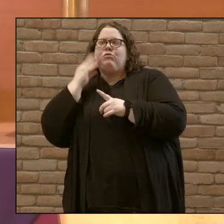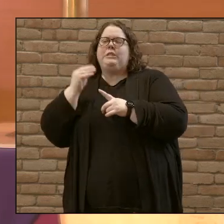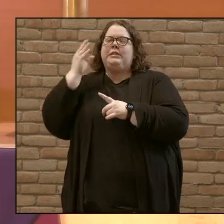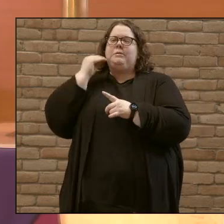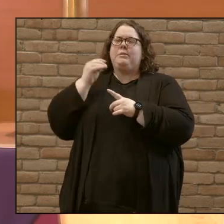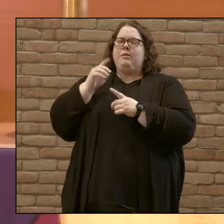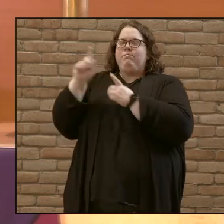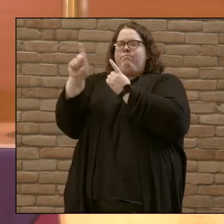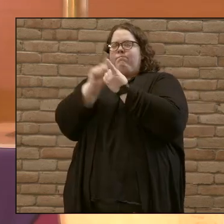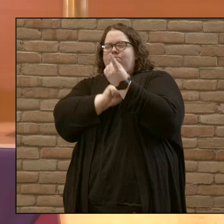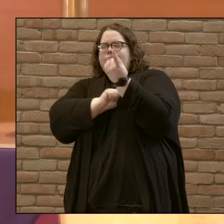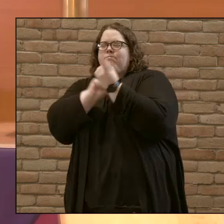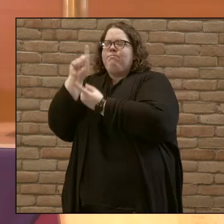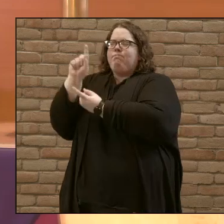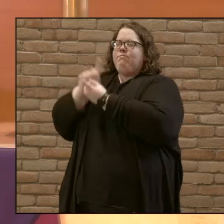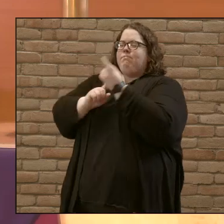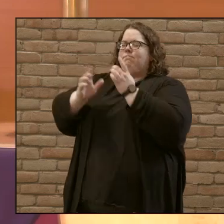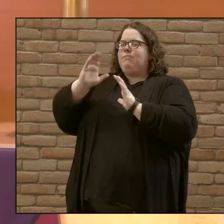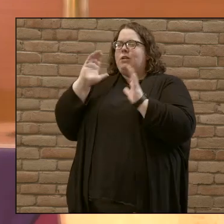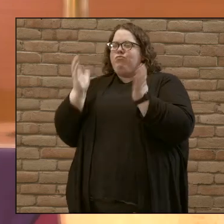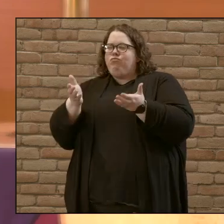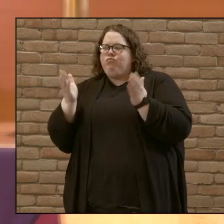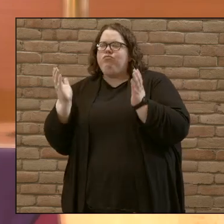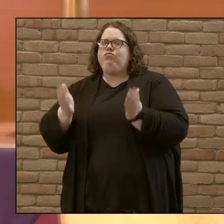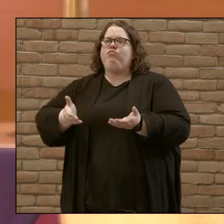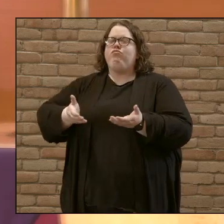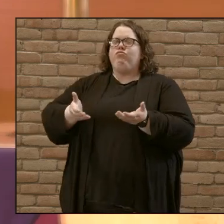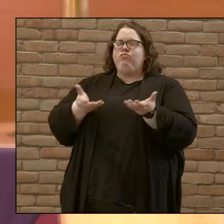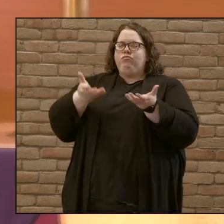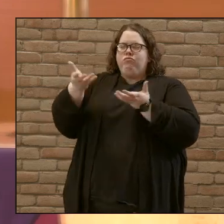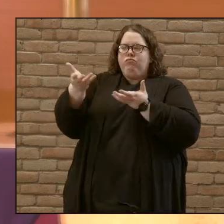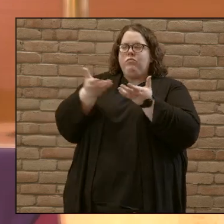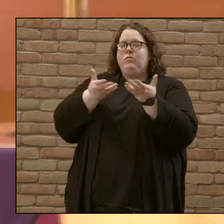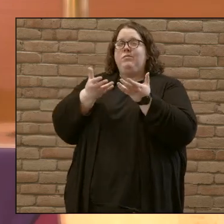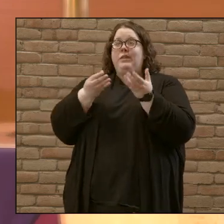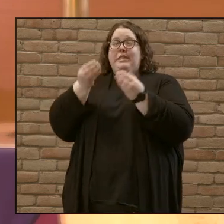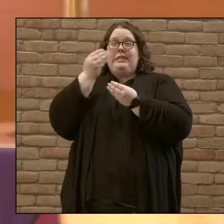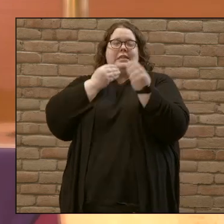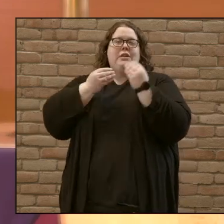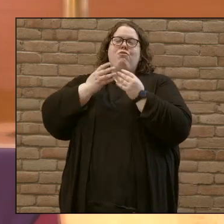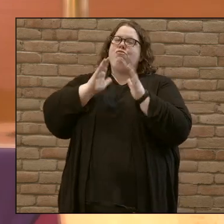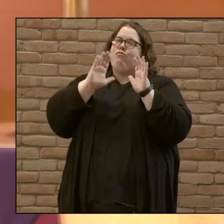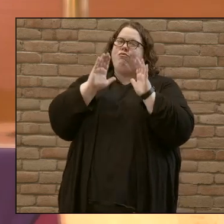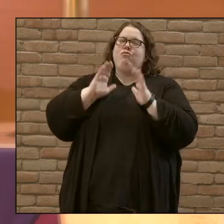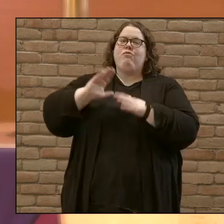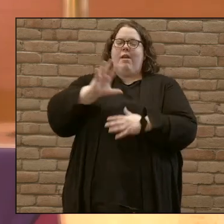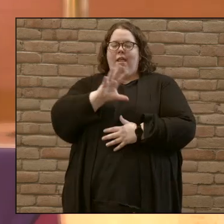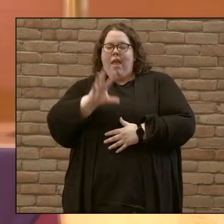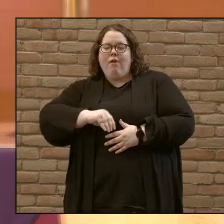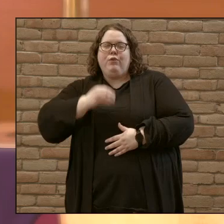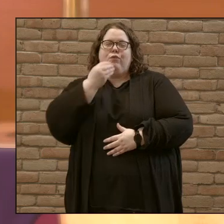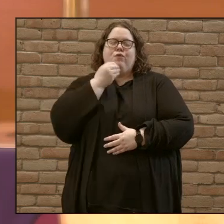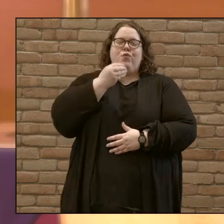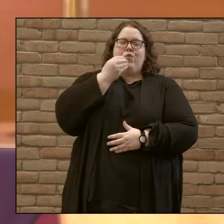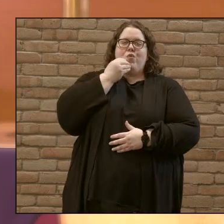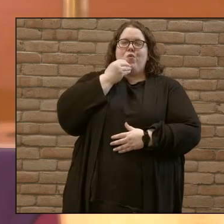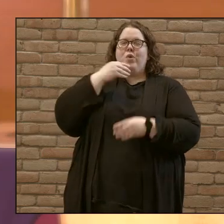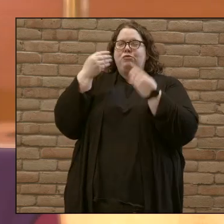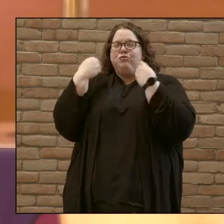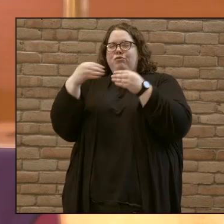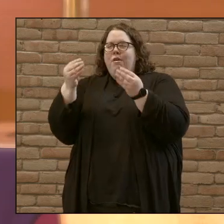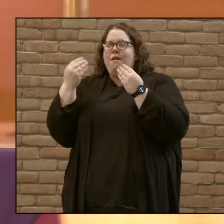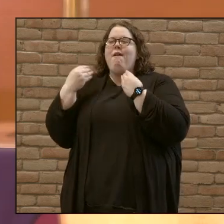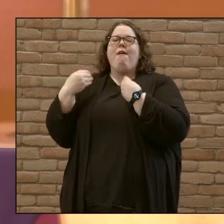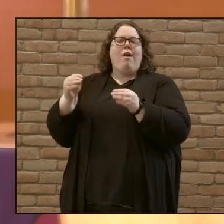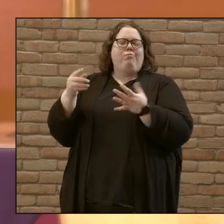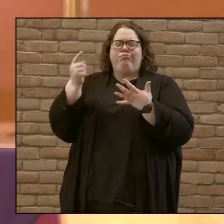meet people and have conversations, to eat great African food and to shop, all of